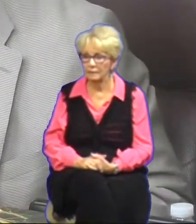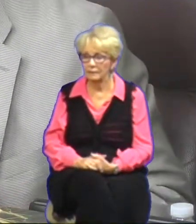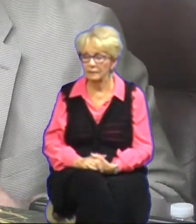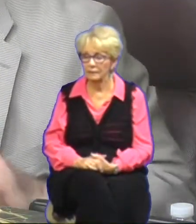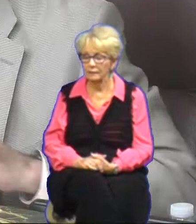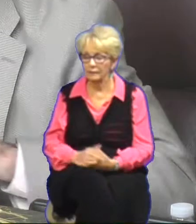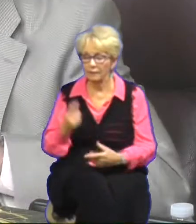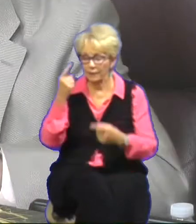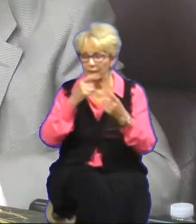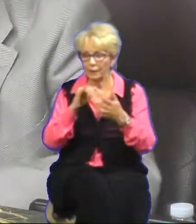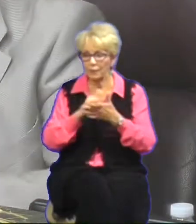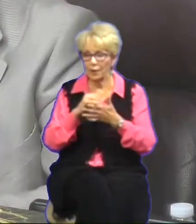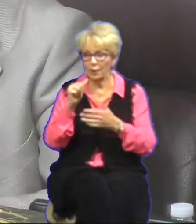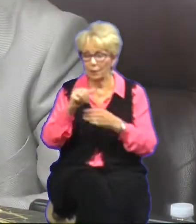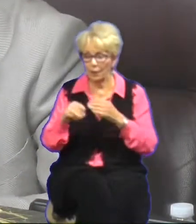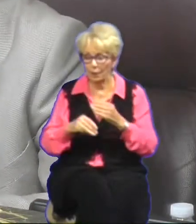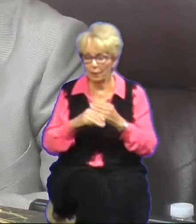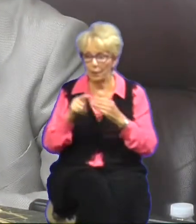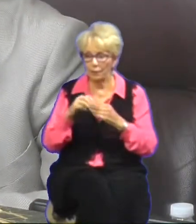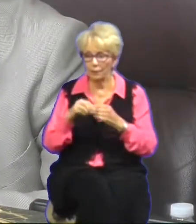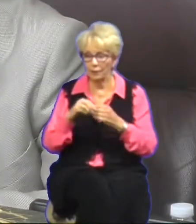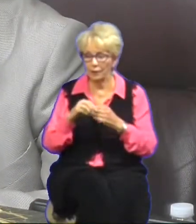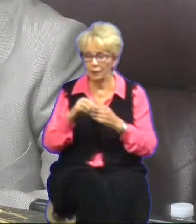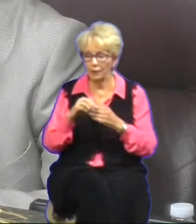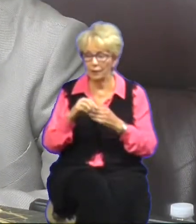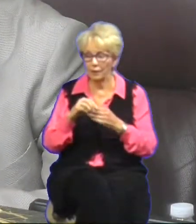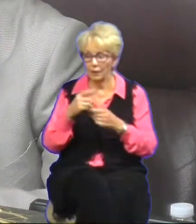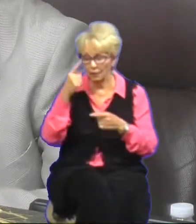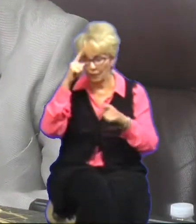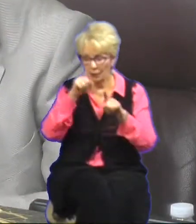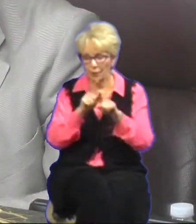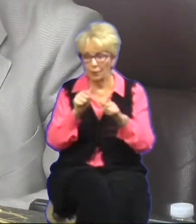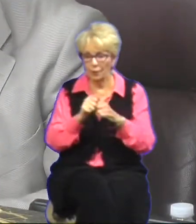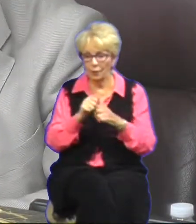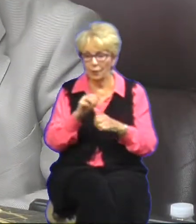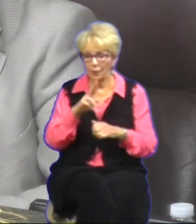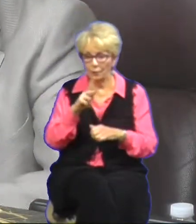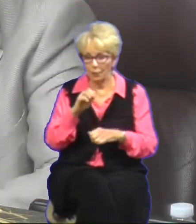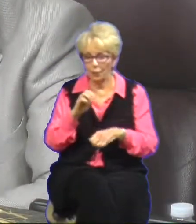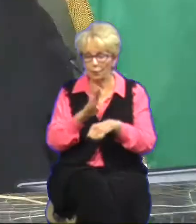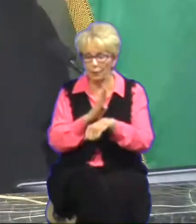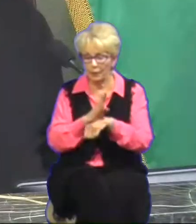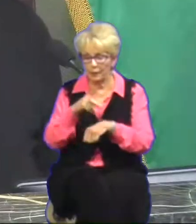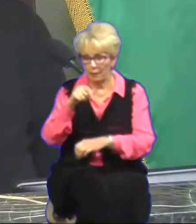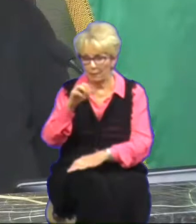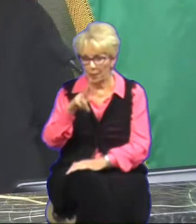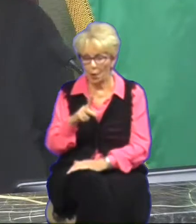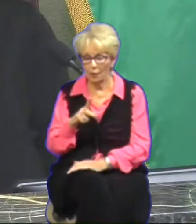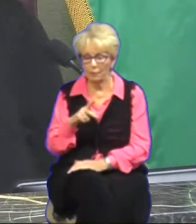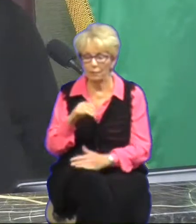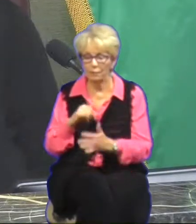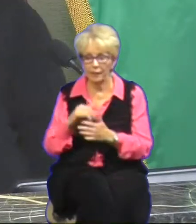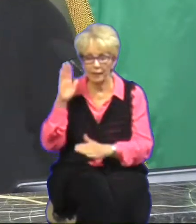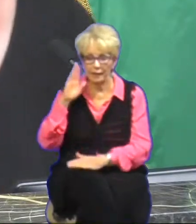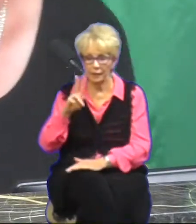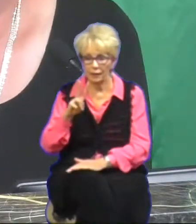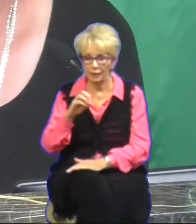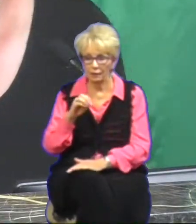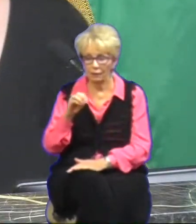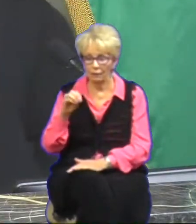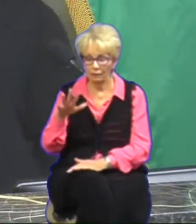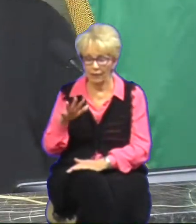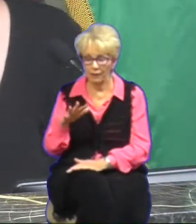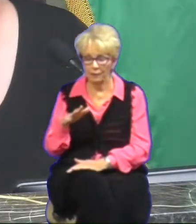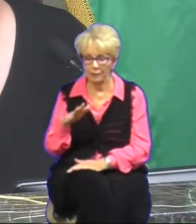It's consideration of amendment to interlocal agreement for Burke Business Park. Mm-hmm. Sally? Back in